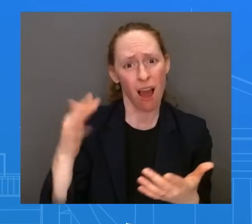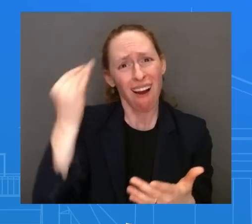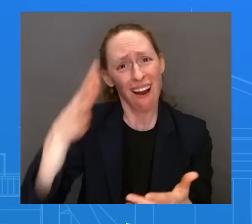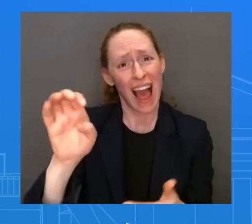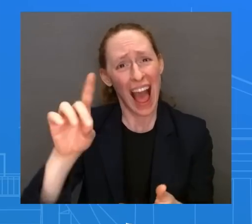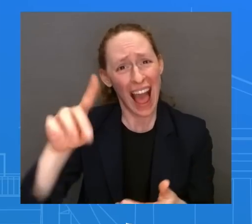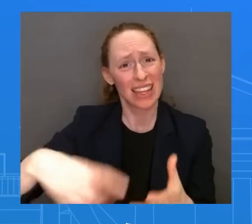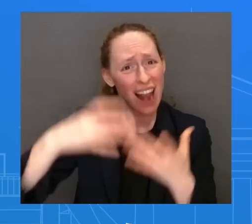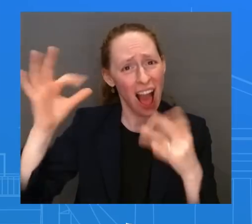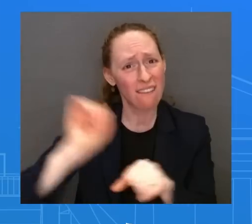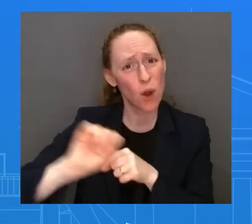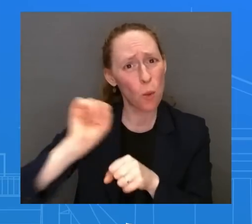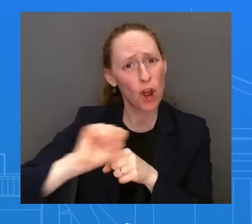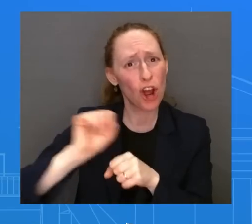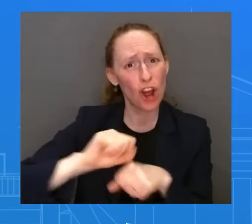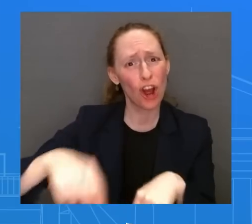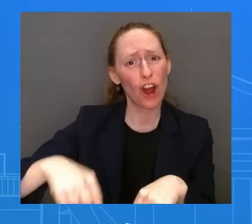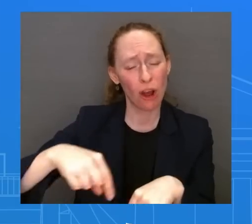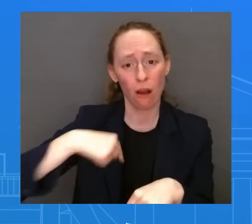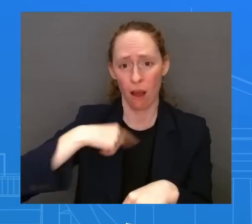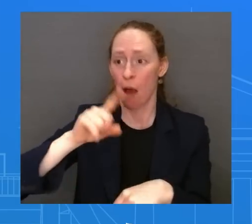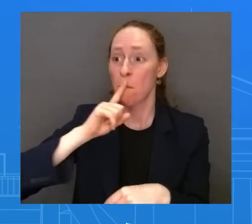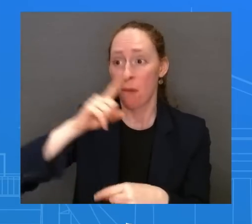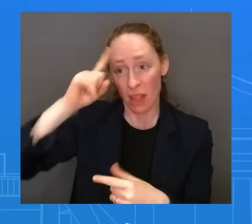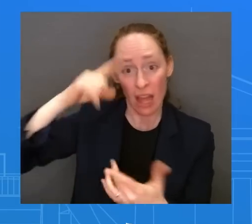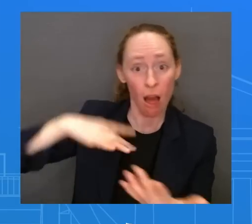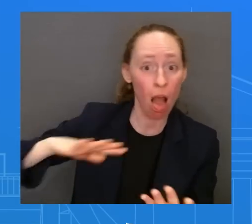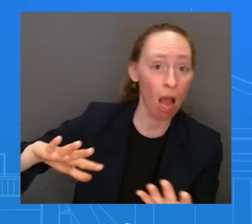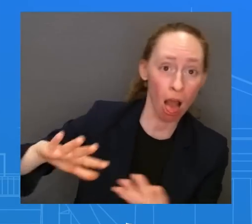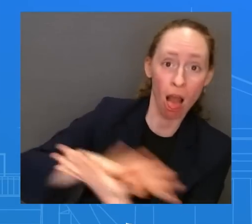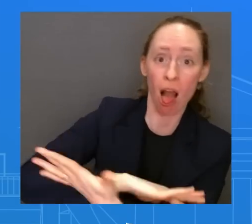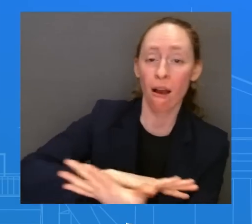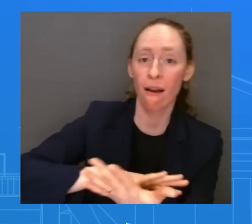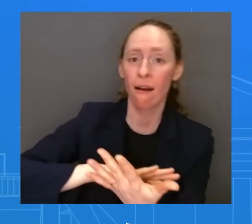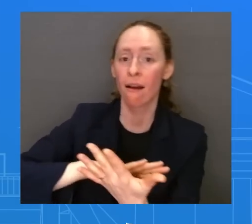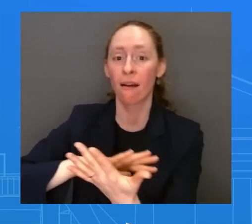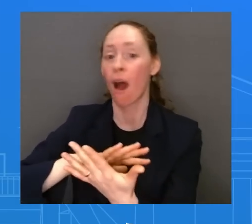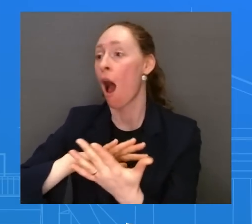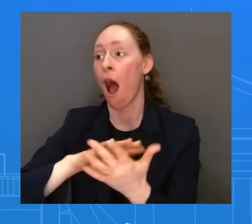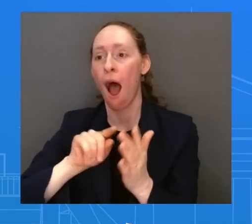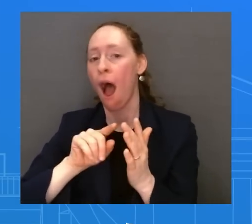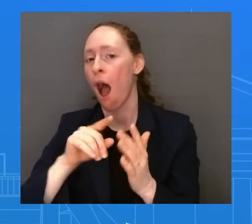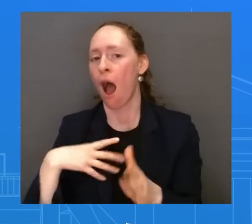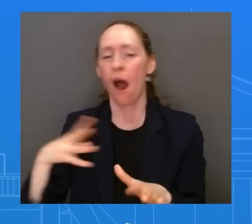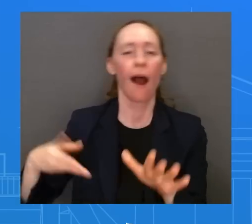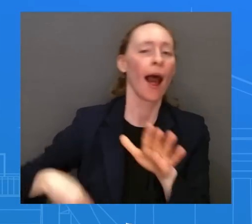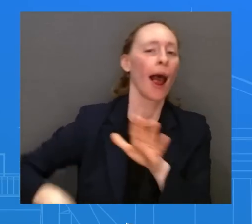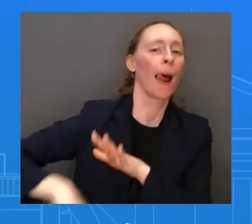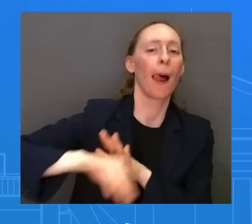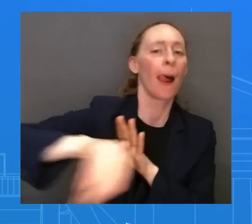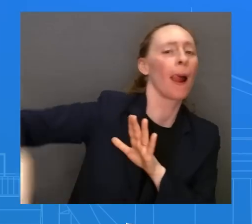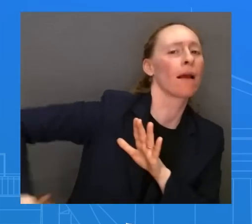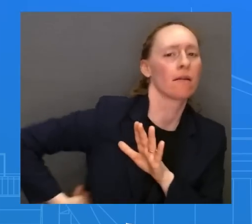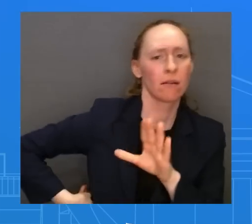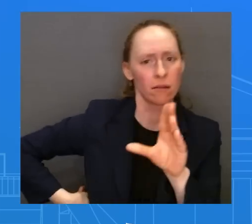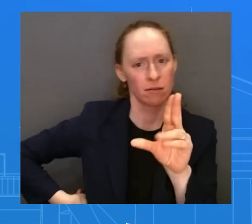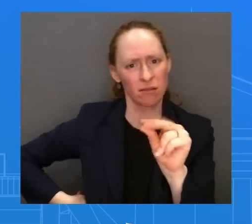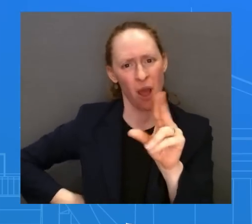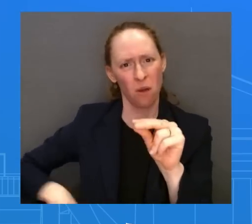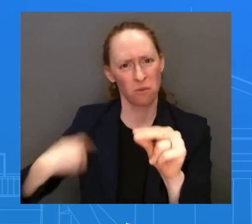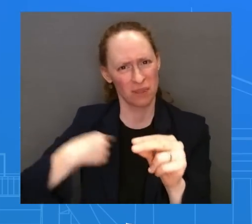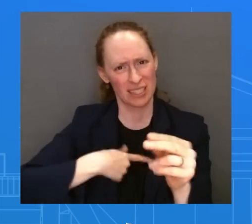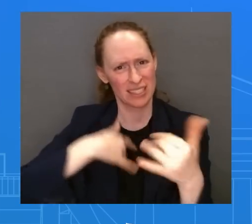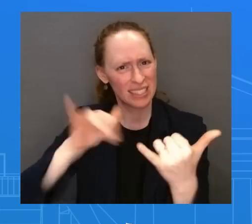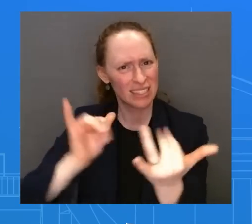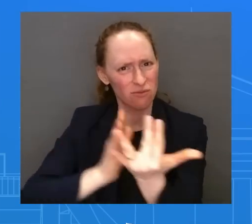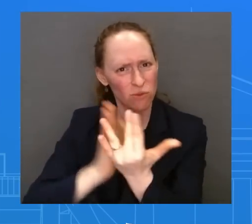or try to bury something it's an effort to try to be as open as transparent as we can be and what you've got in that document there is